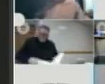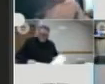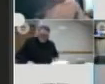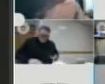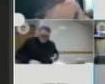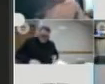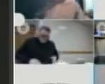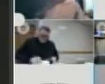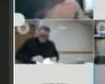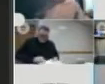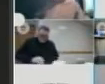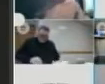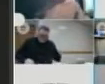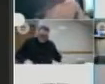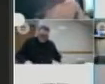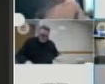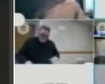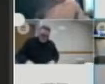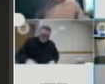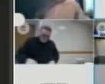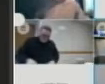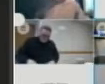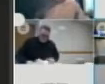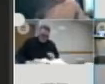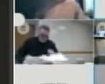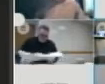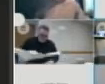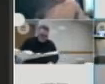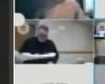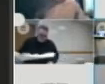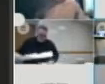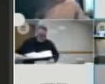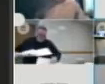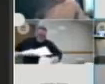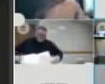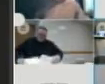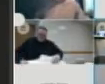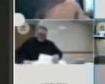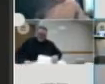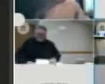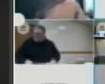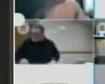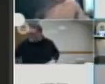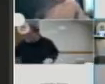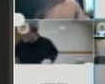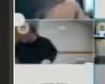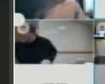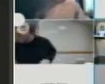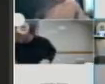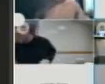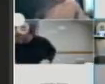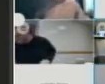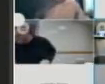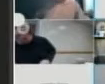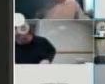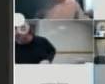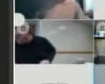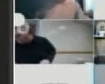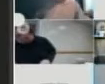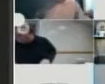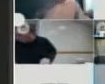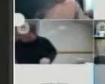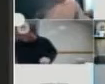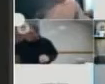Okay, may I? Just want to clarify, this is a conditional use in this This district, is a right? conditional use in this